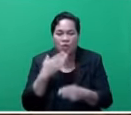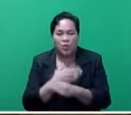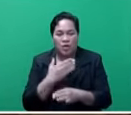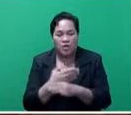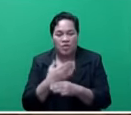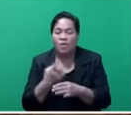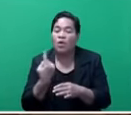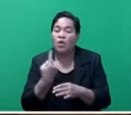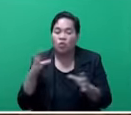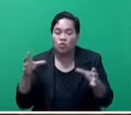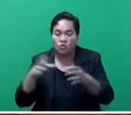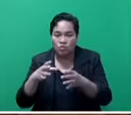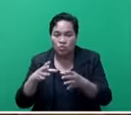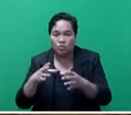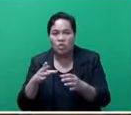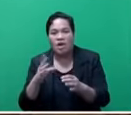Public Accounts Committee.